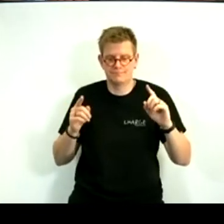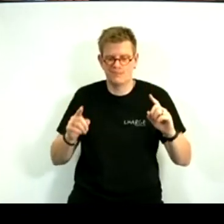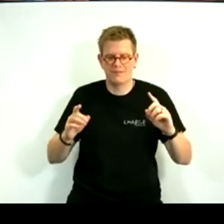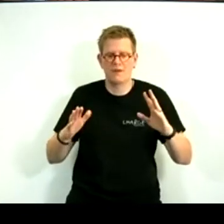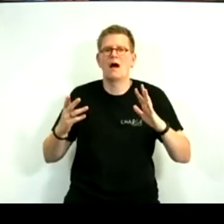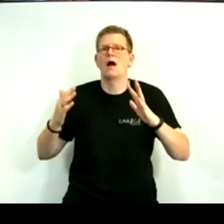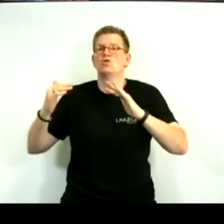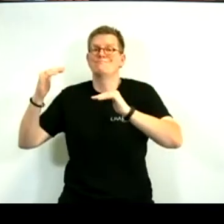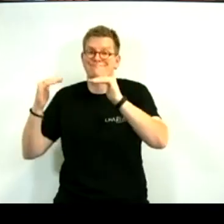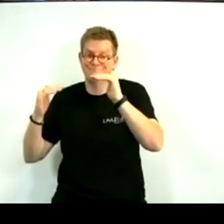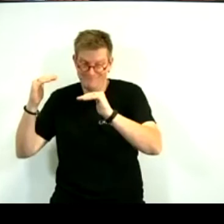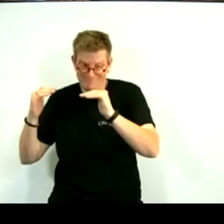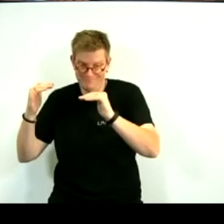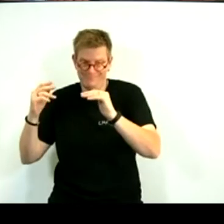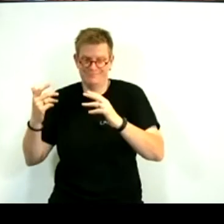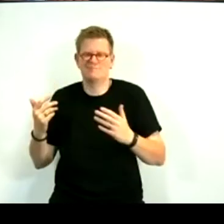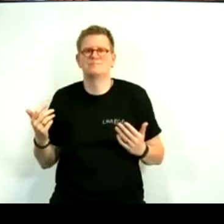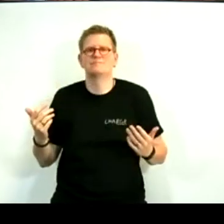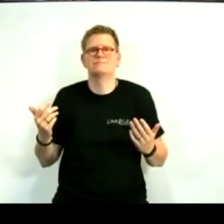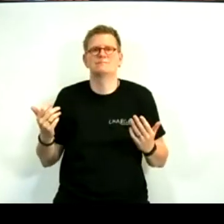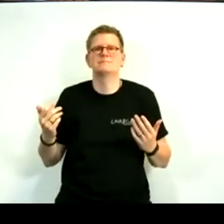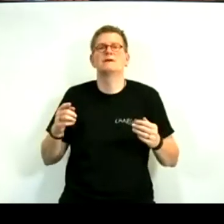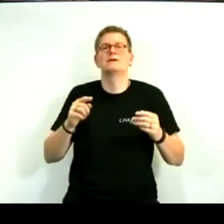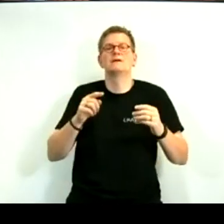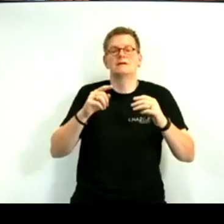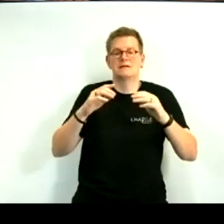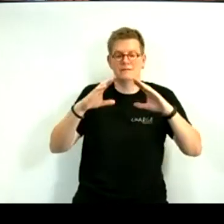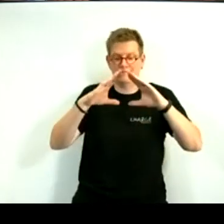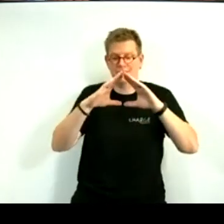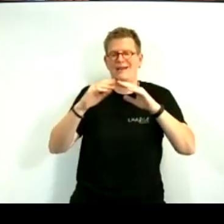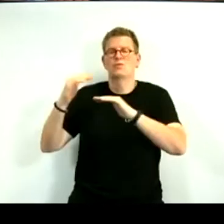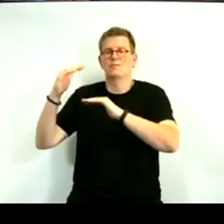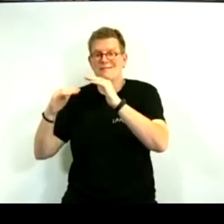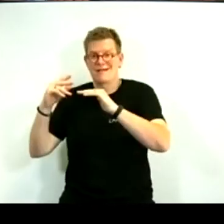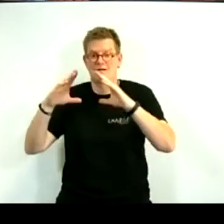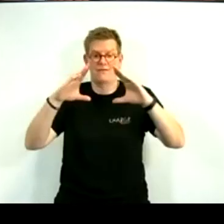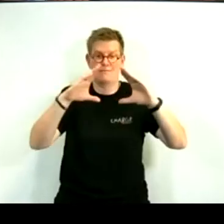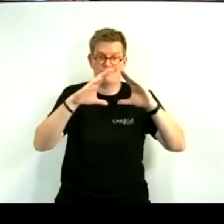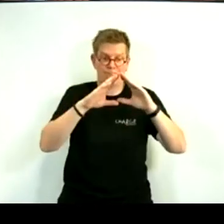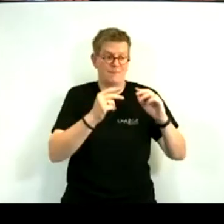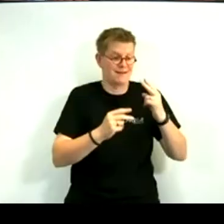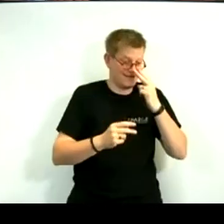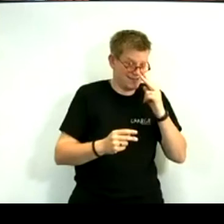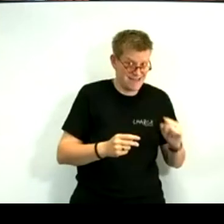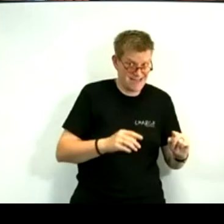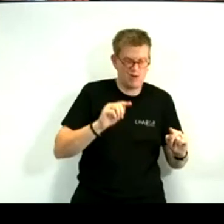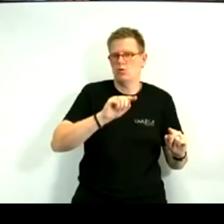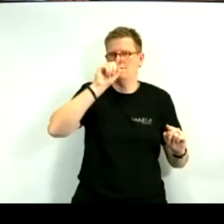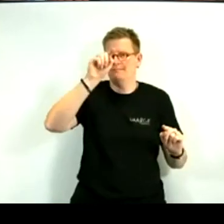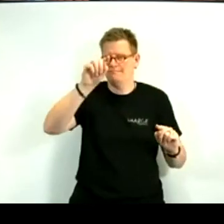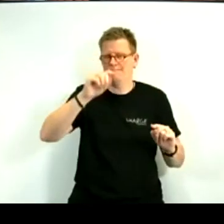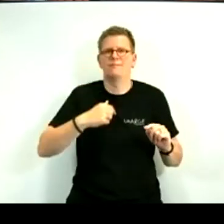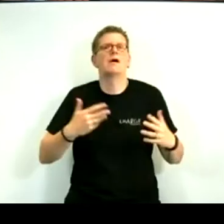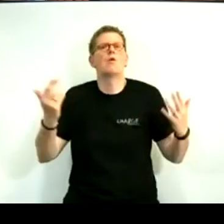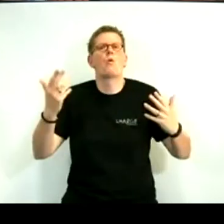the visual sense. And we forget that vision is very important to our balance. We use our eyes all